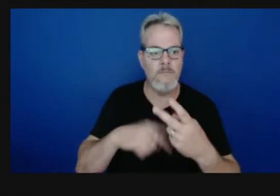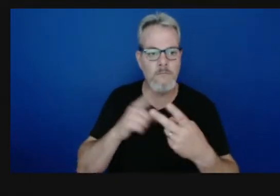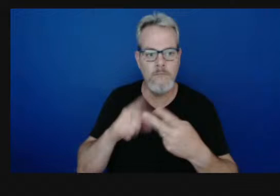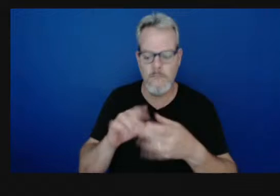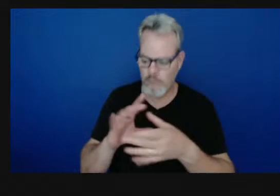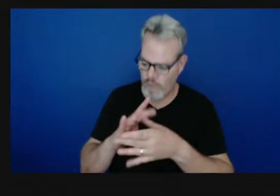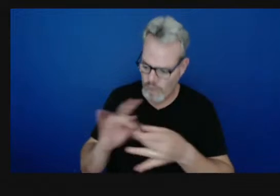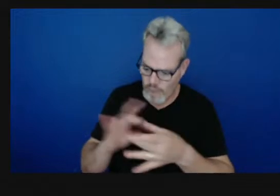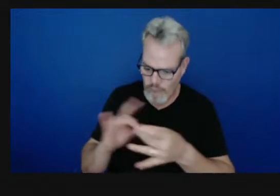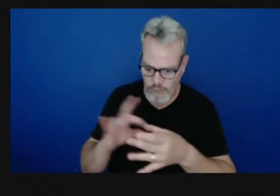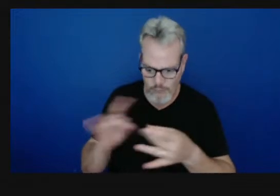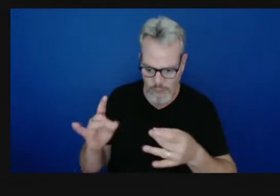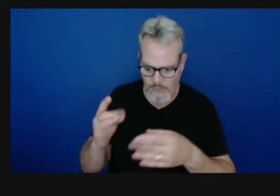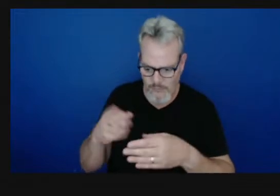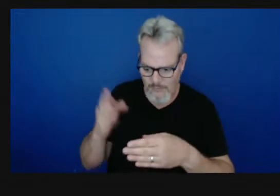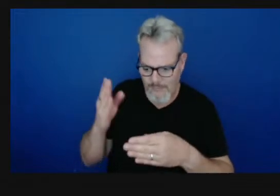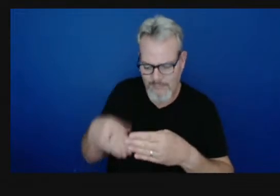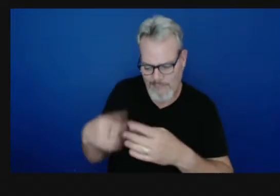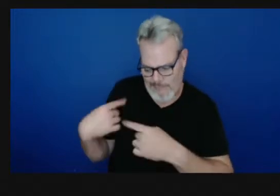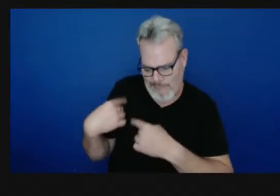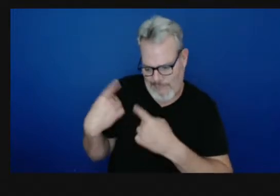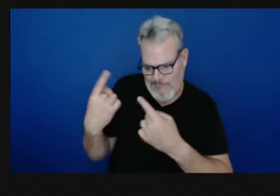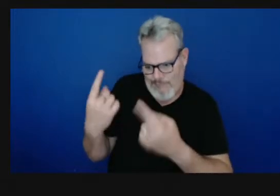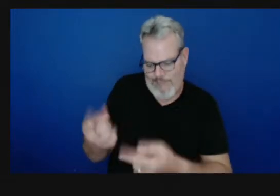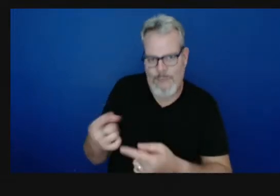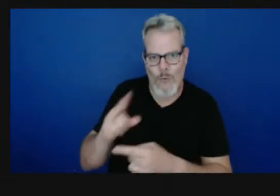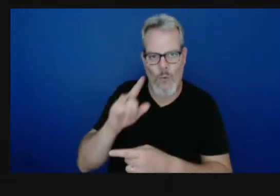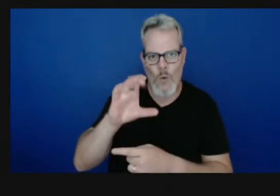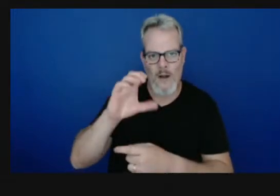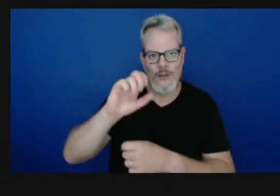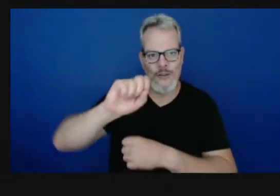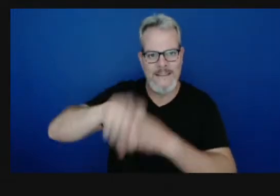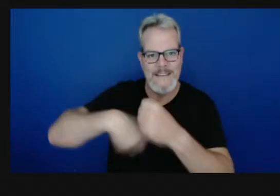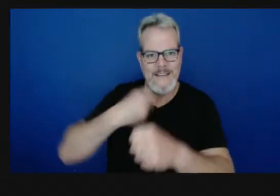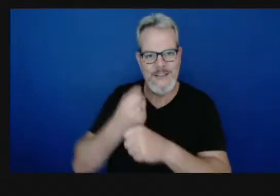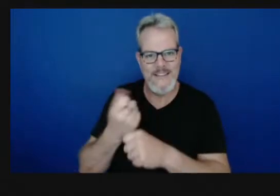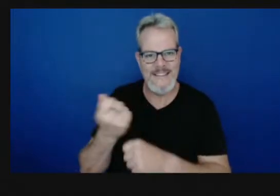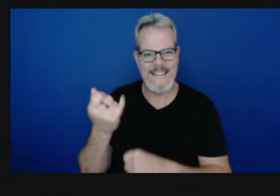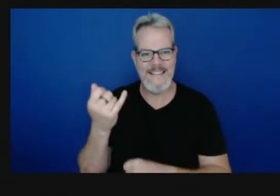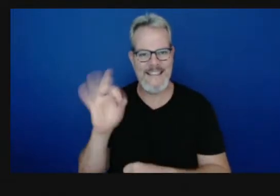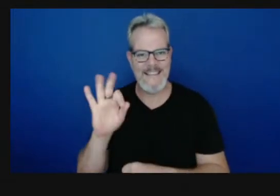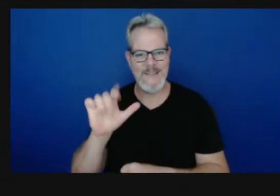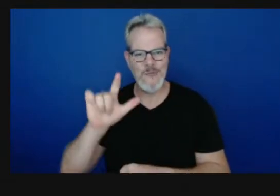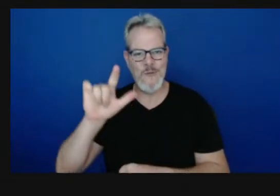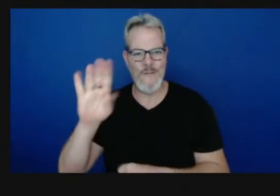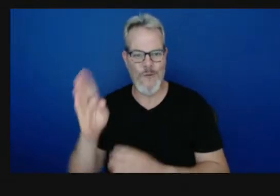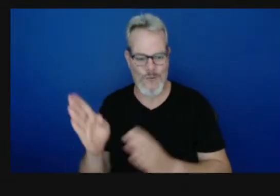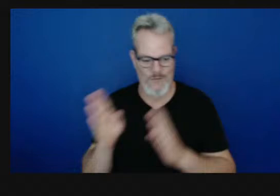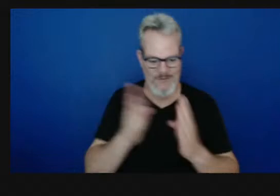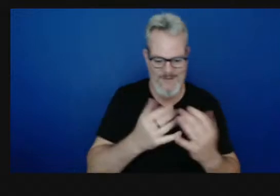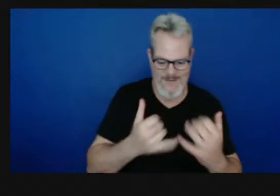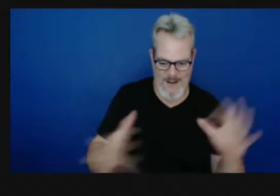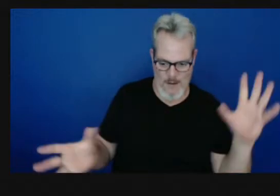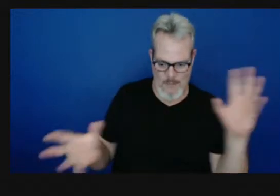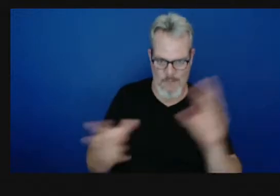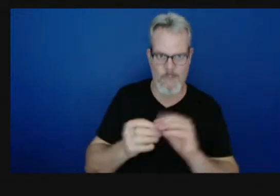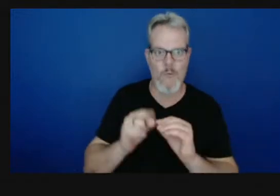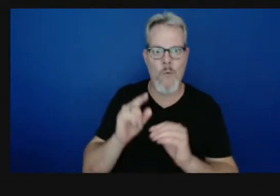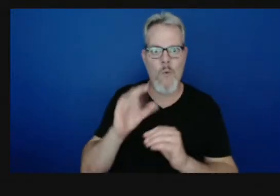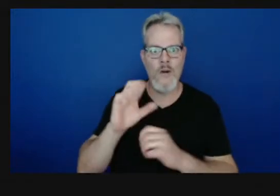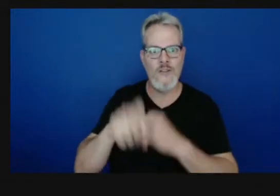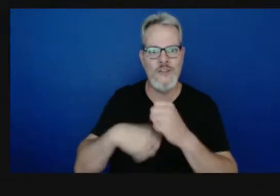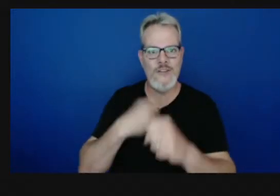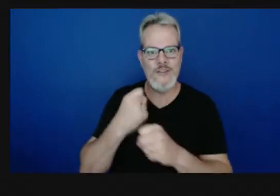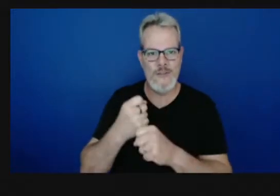which is a centennial from that explosive eruption that occurred 100 years ago. And then we'll wrap back around